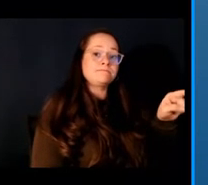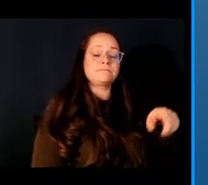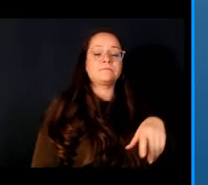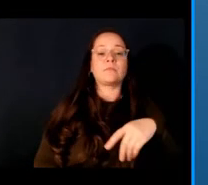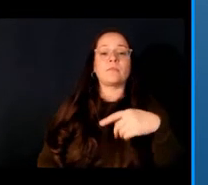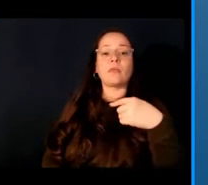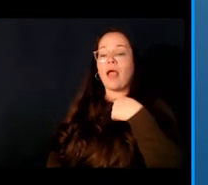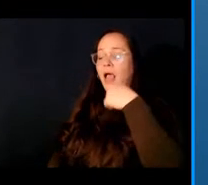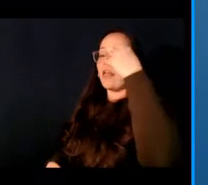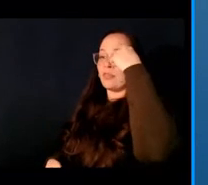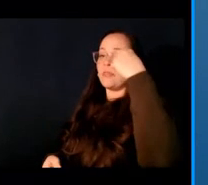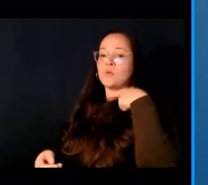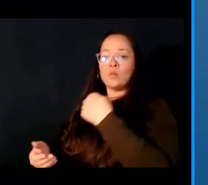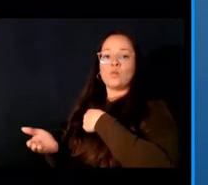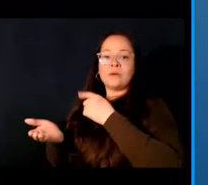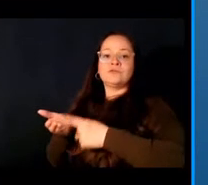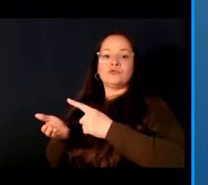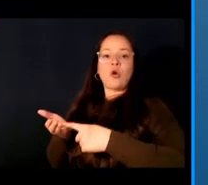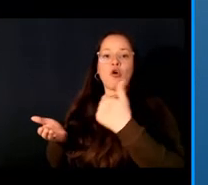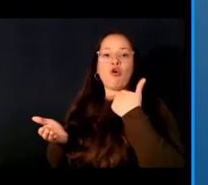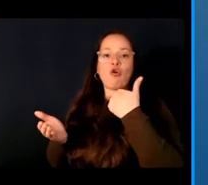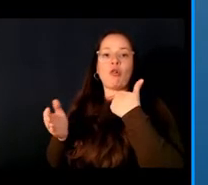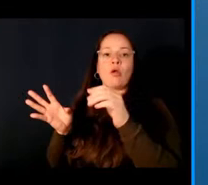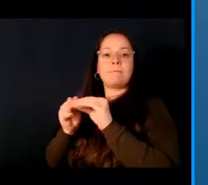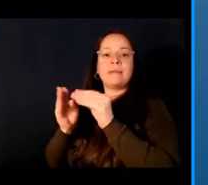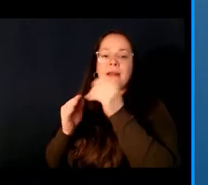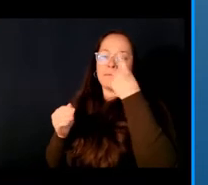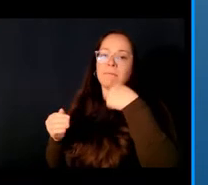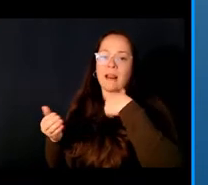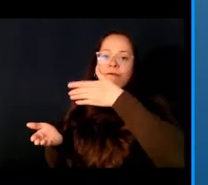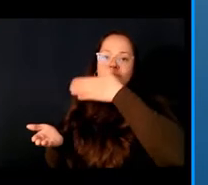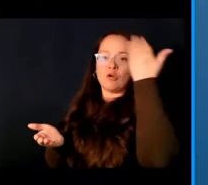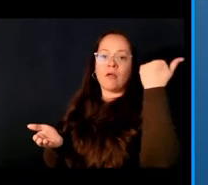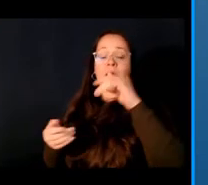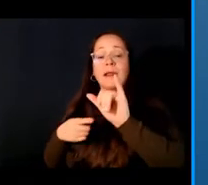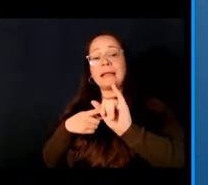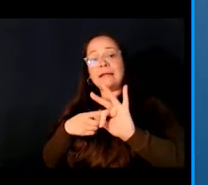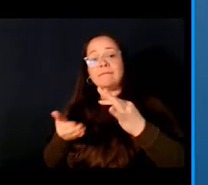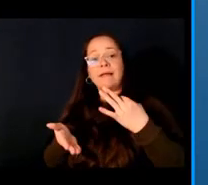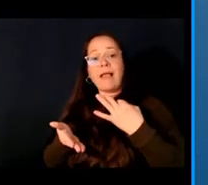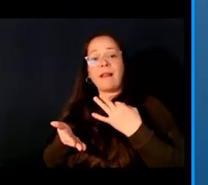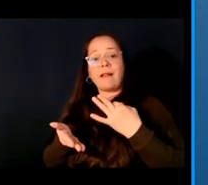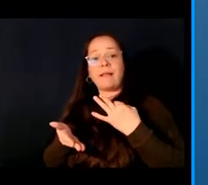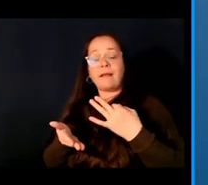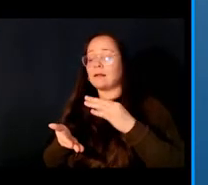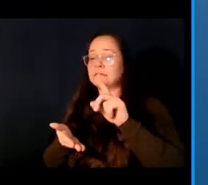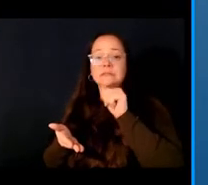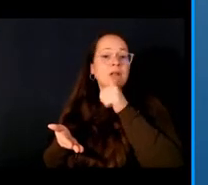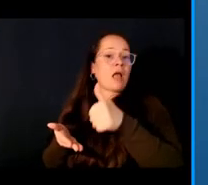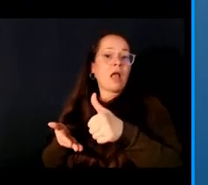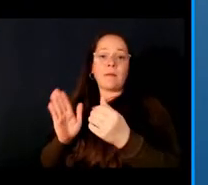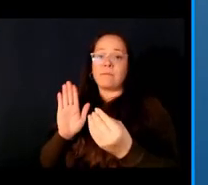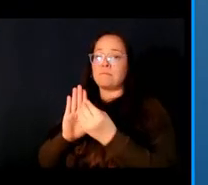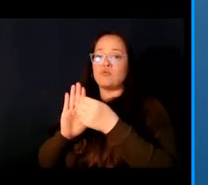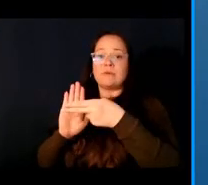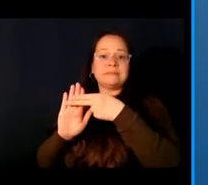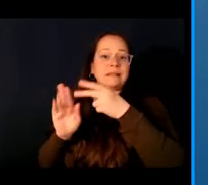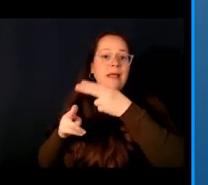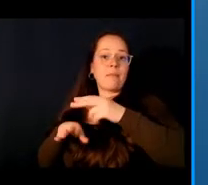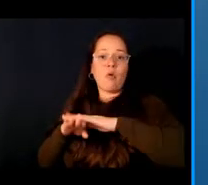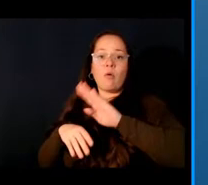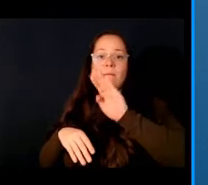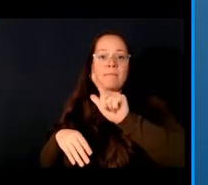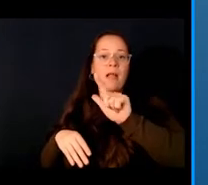talked about this in an earlier meeting and I've just forgotten if a candidate does not put his name on the